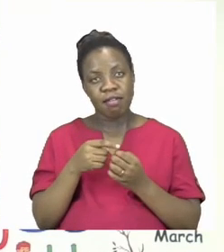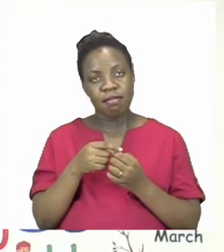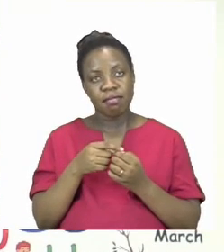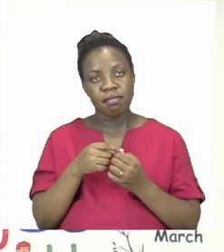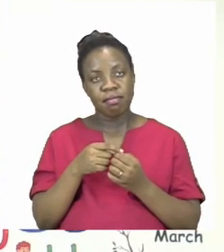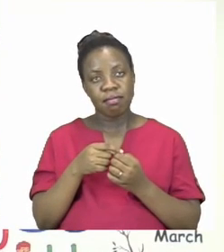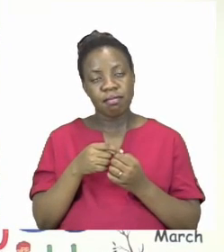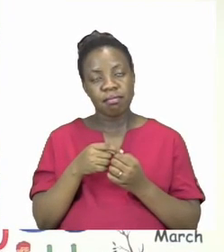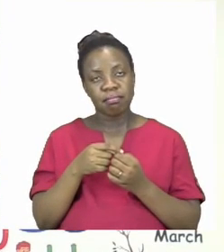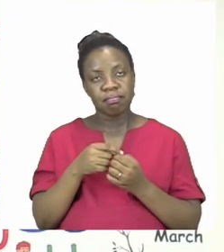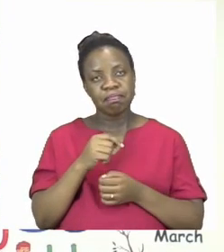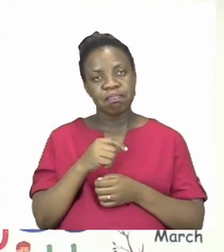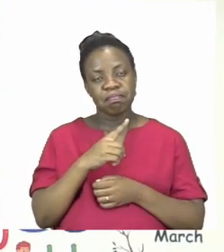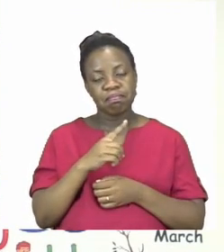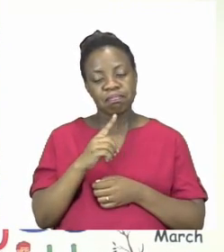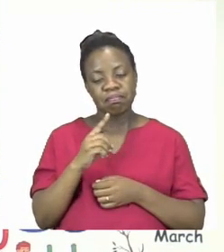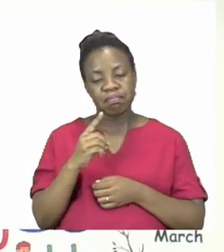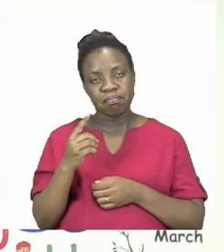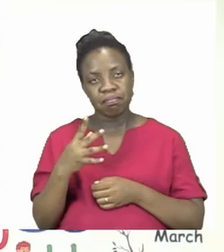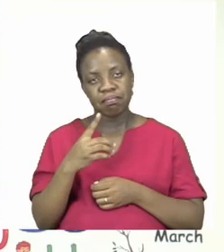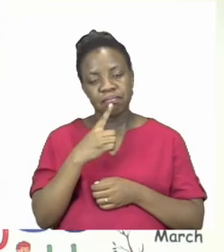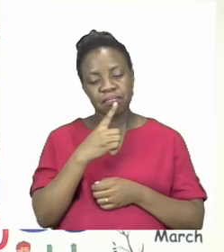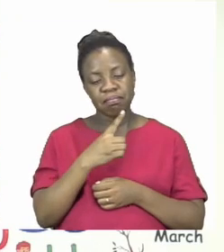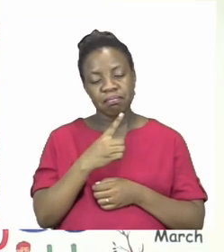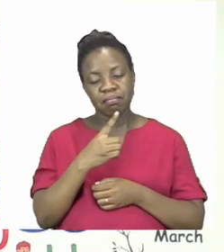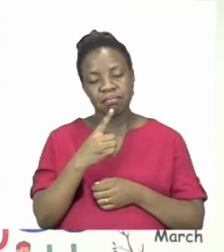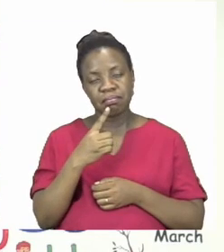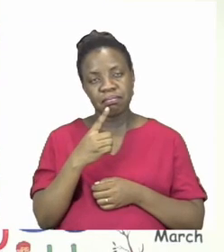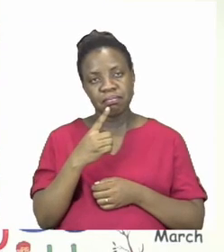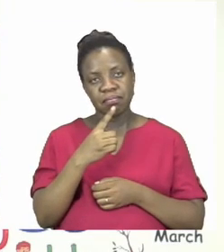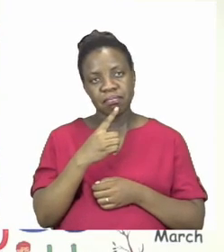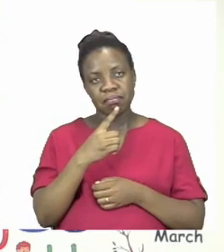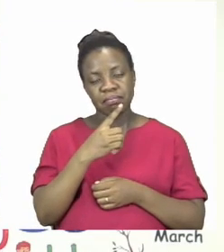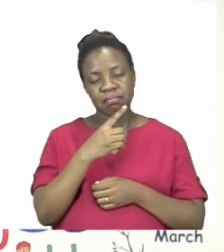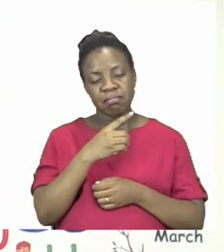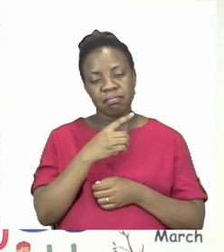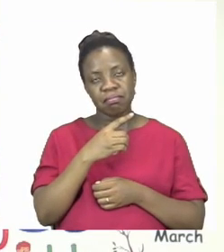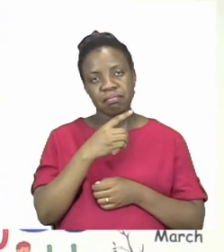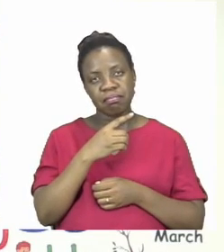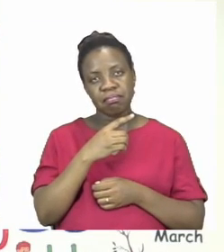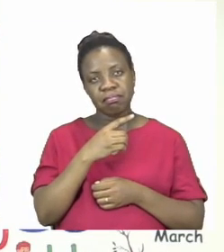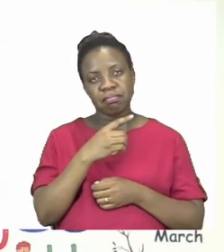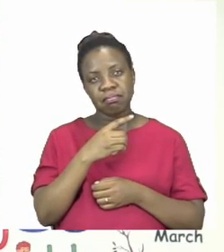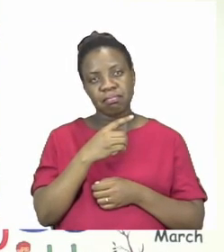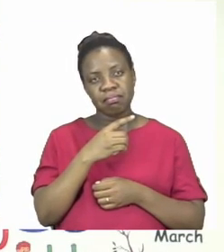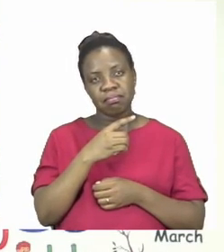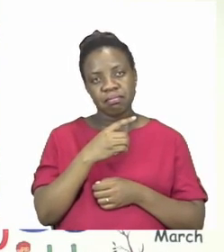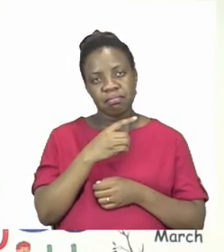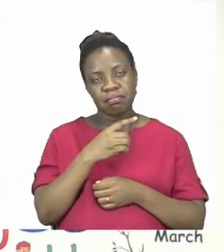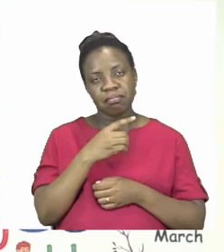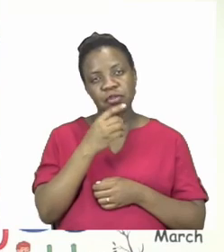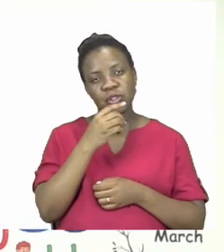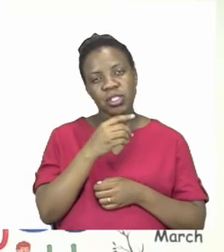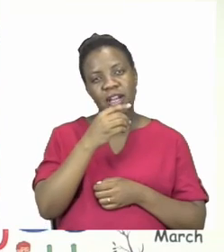5, 10, 15, 20. So 5 times 4 is 20, but